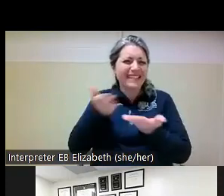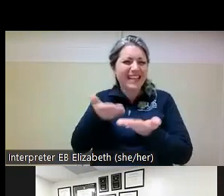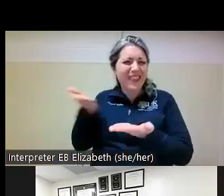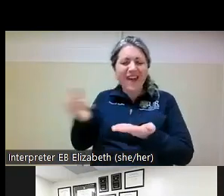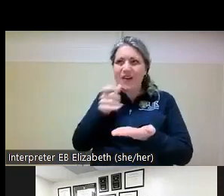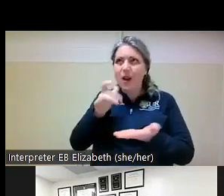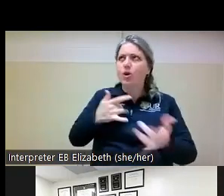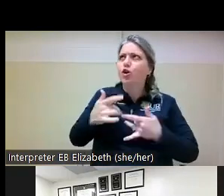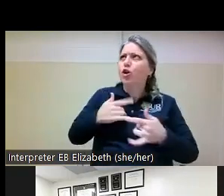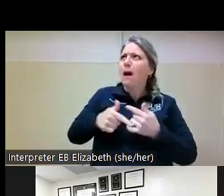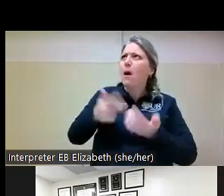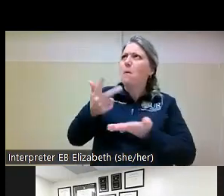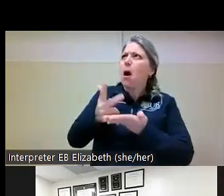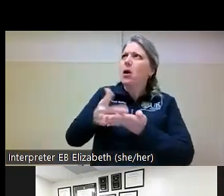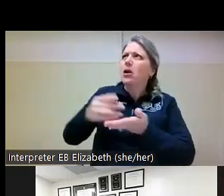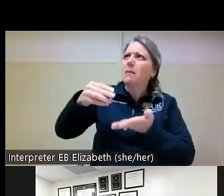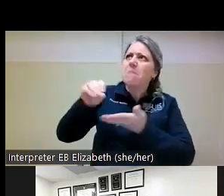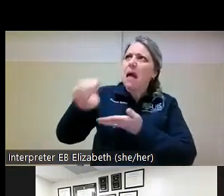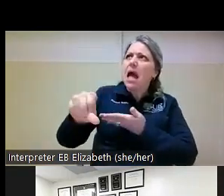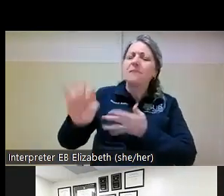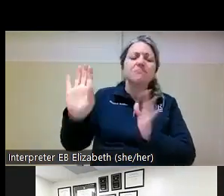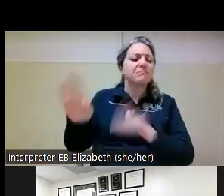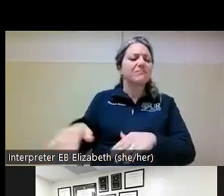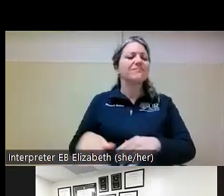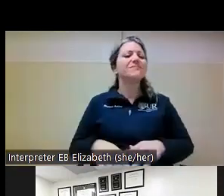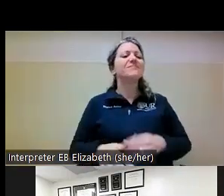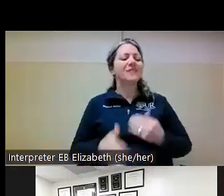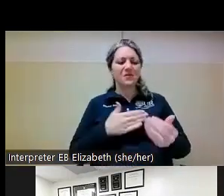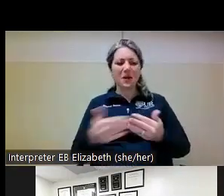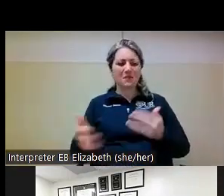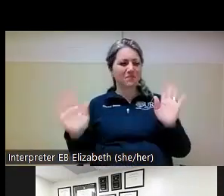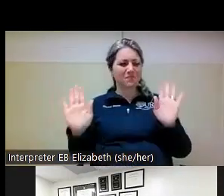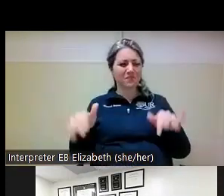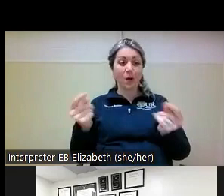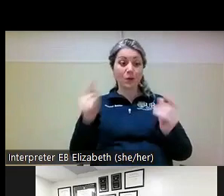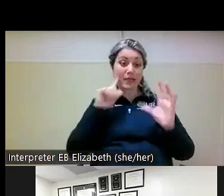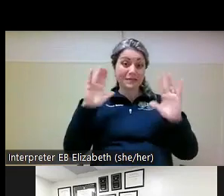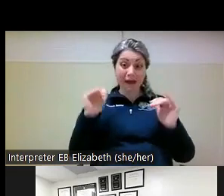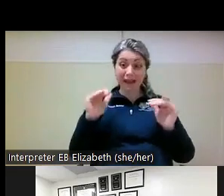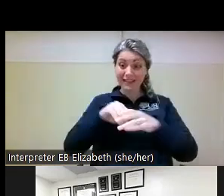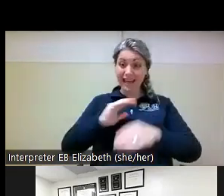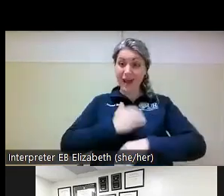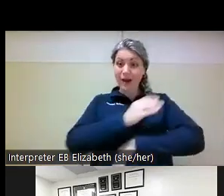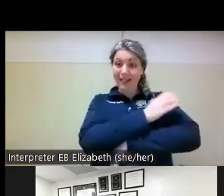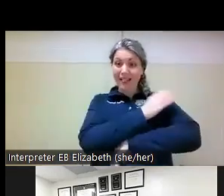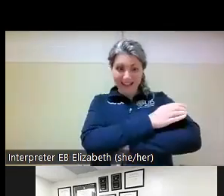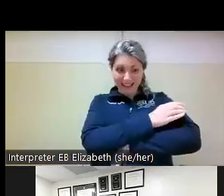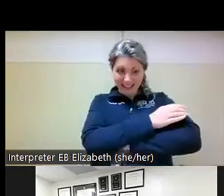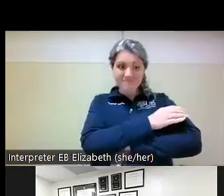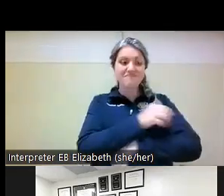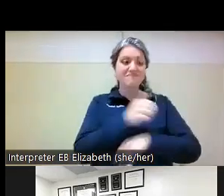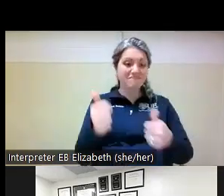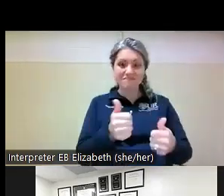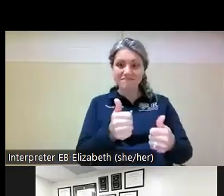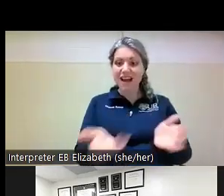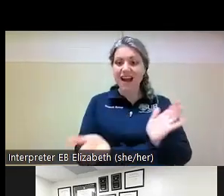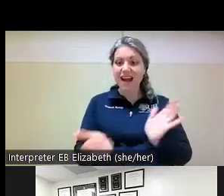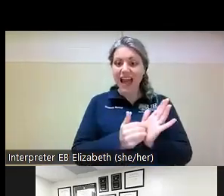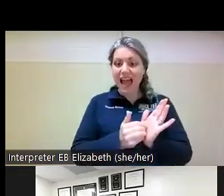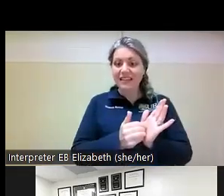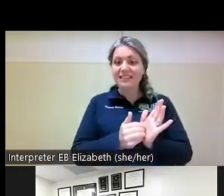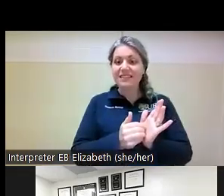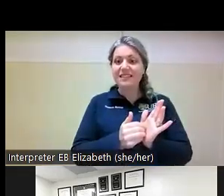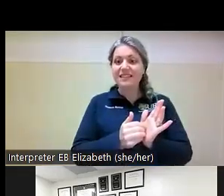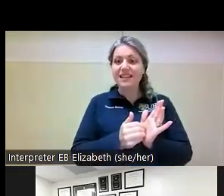space. So that's kind of the overview of what to expect when you come to our clinic. So again, what I want